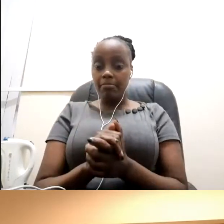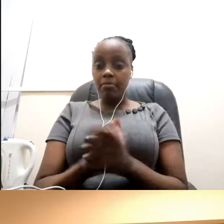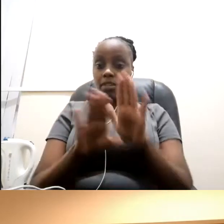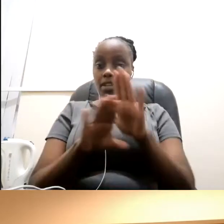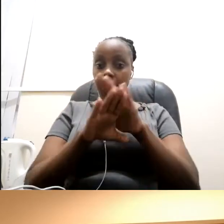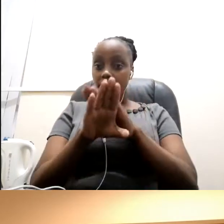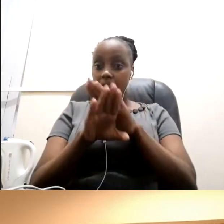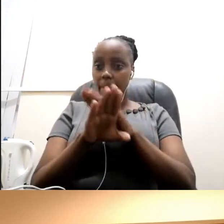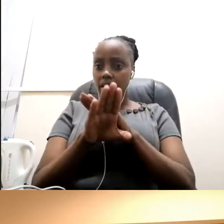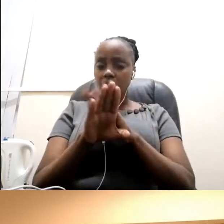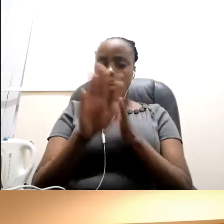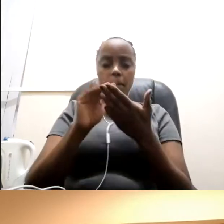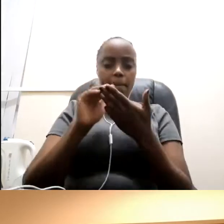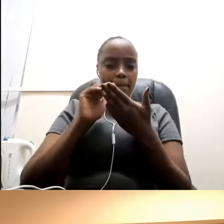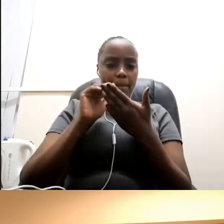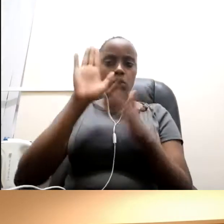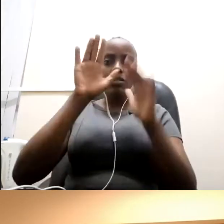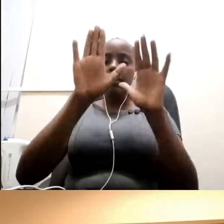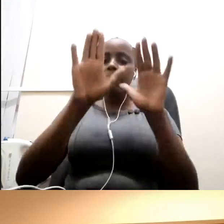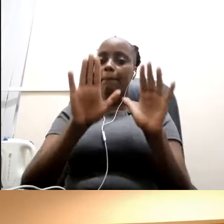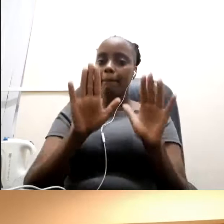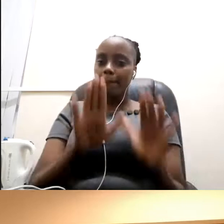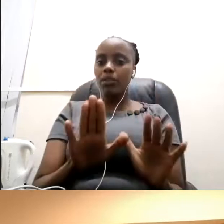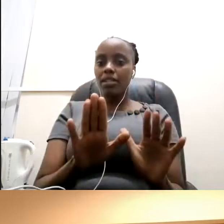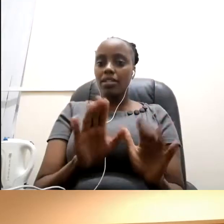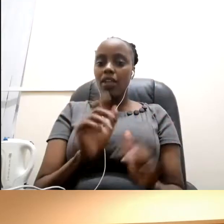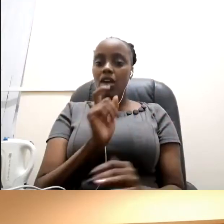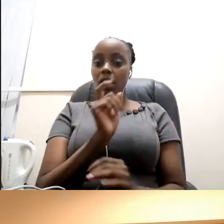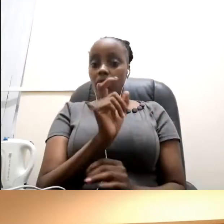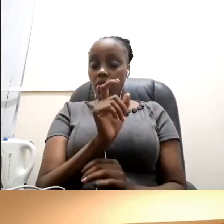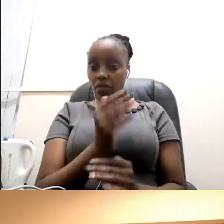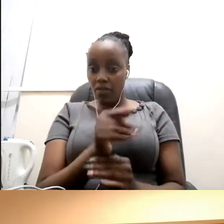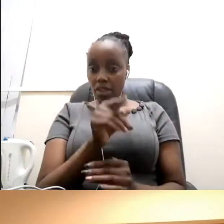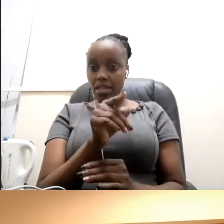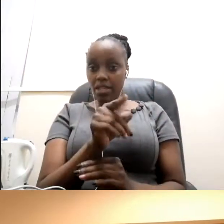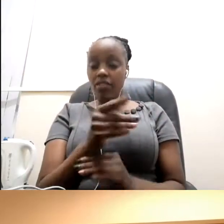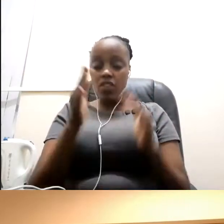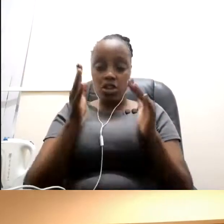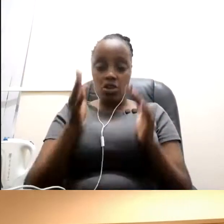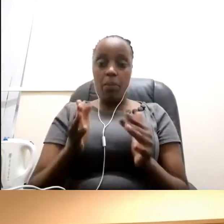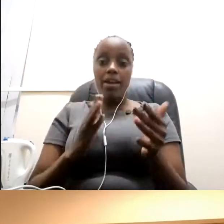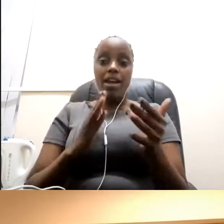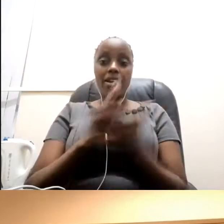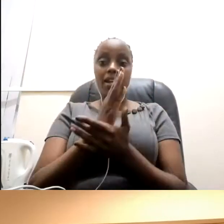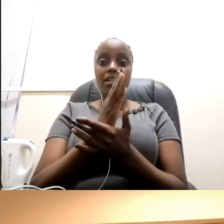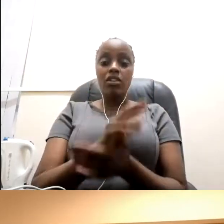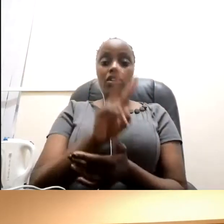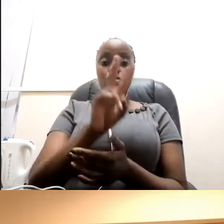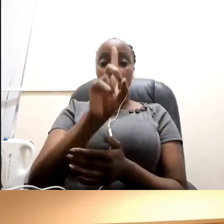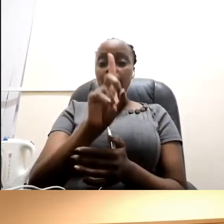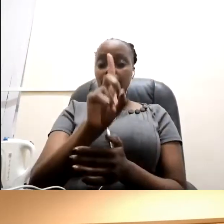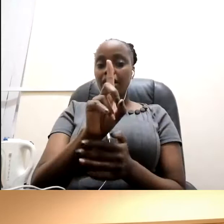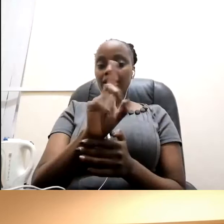is the most important cross-disciplinary figure in human rights on 21st